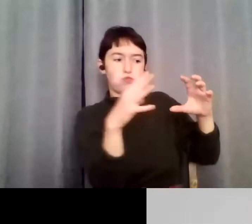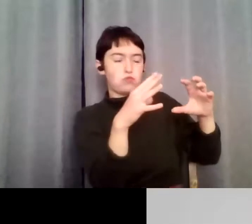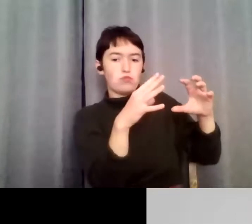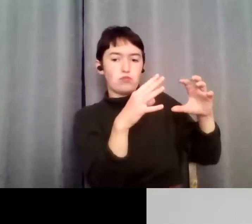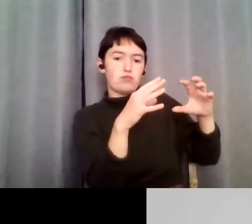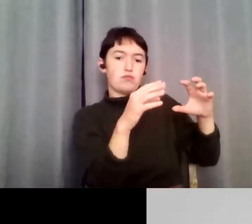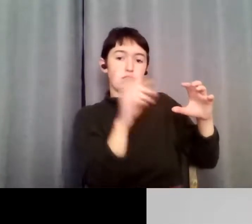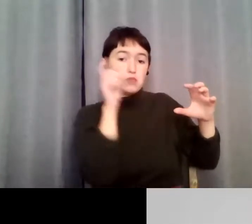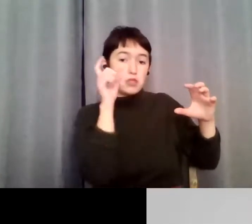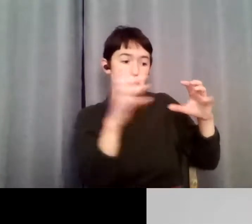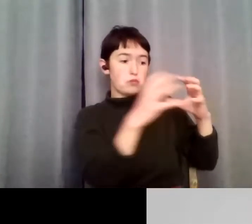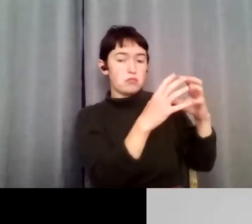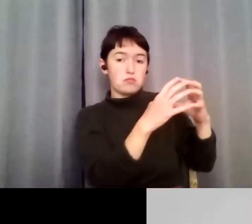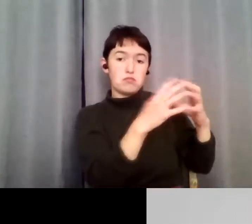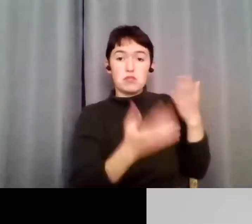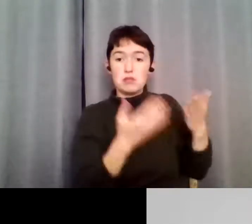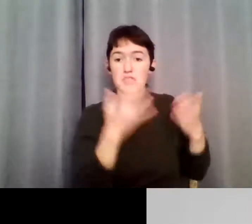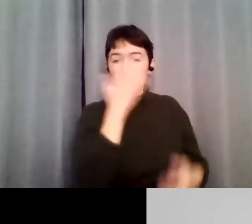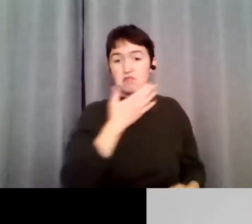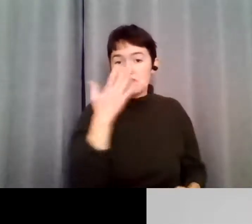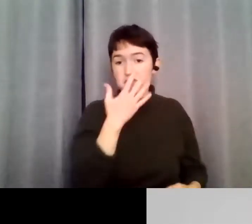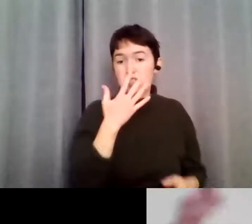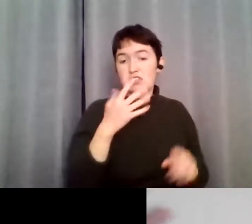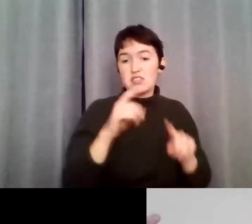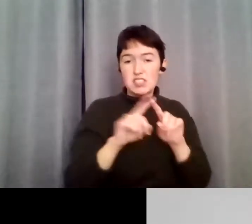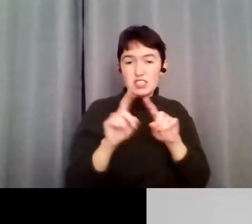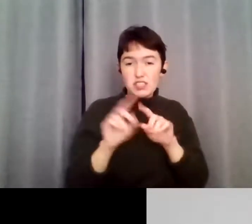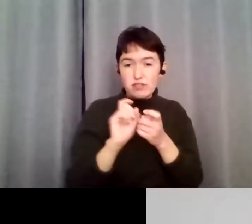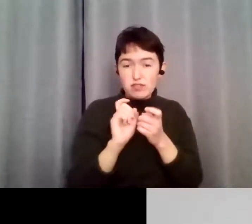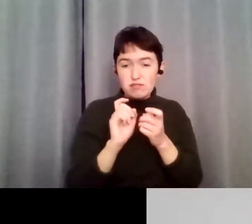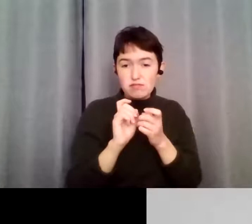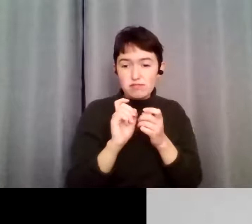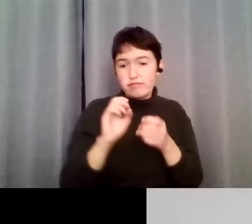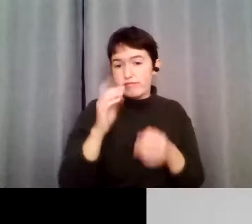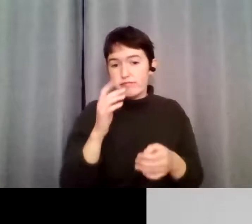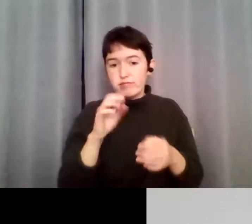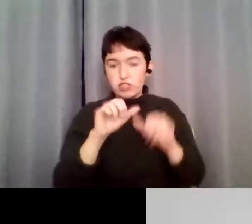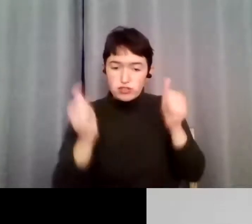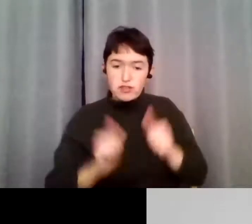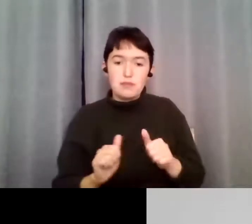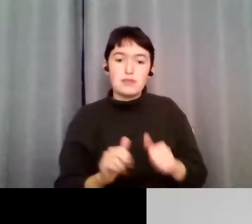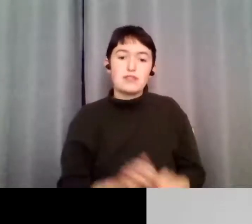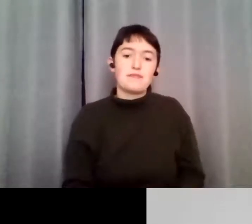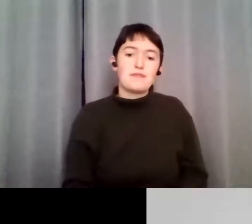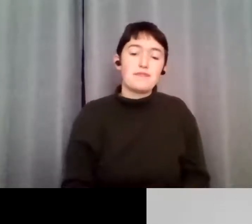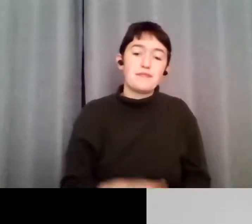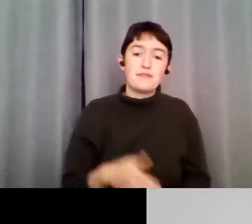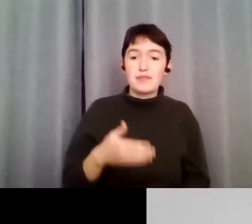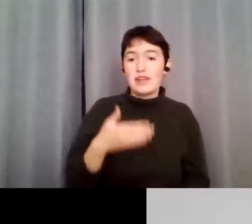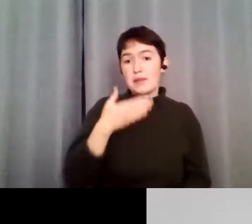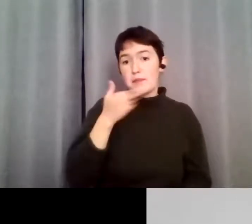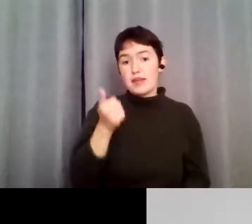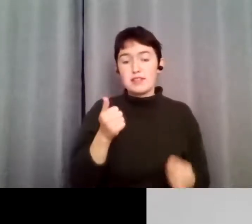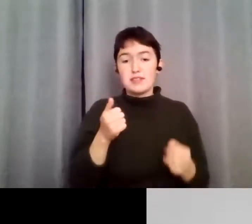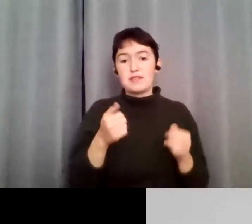appear to be different shapes. And the best way to figure this out is to act it out with like a basketball and a